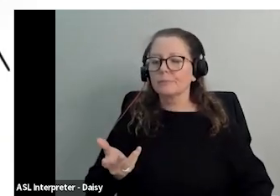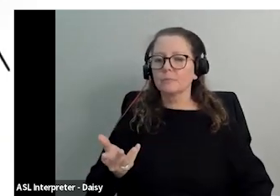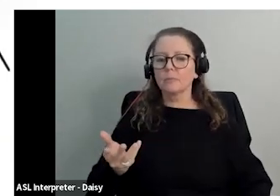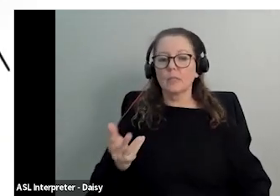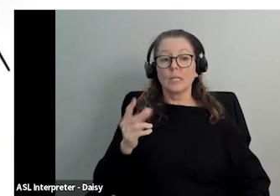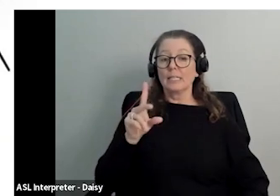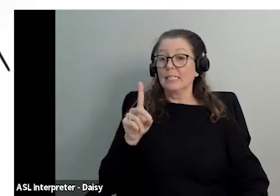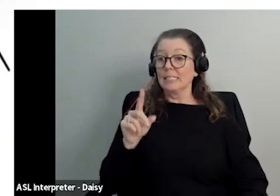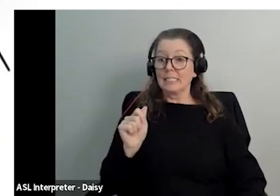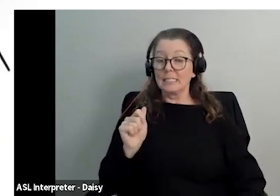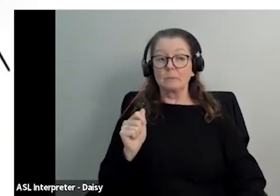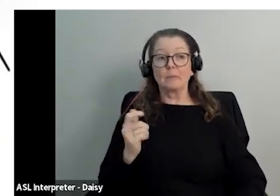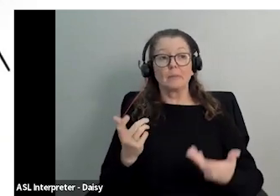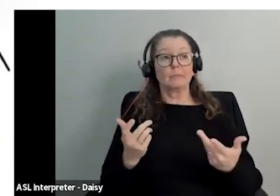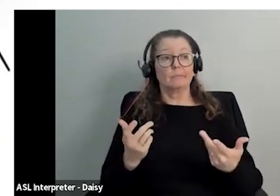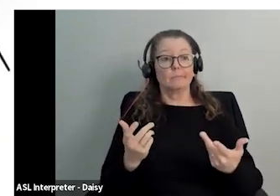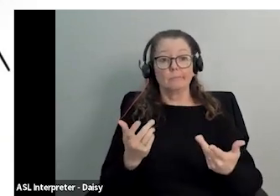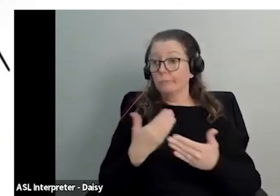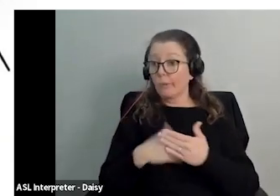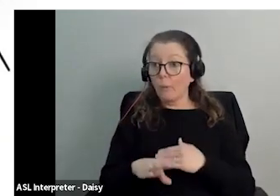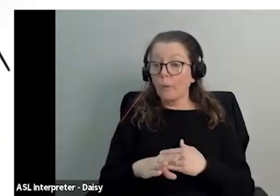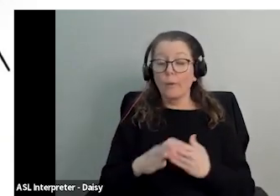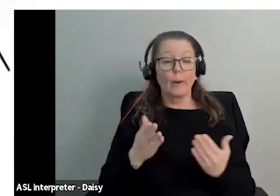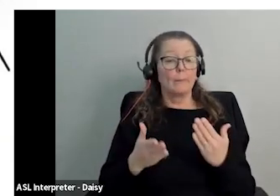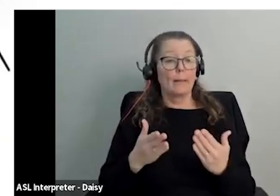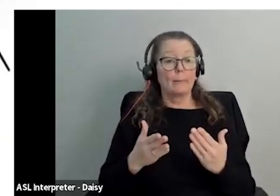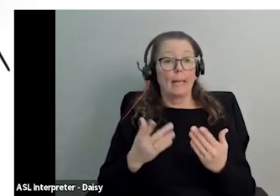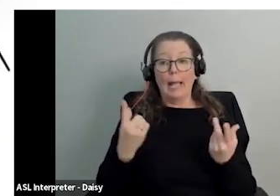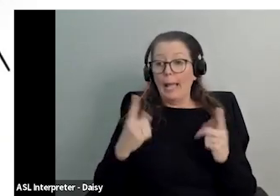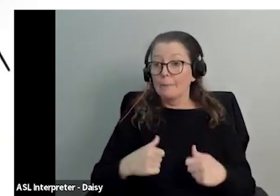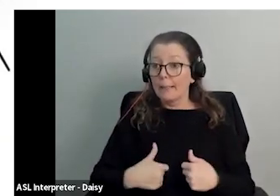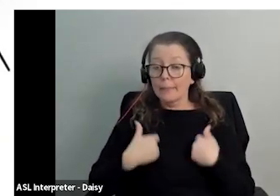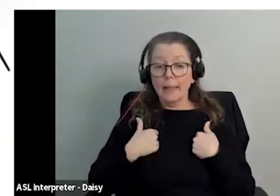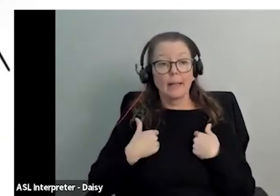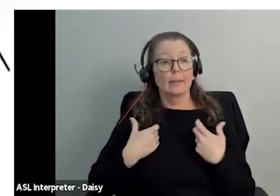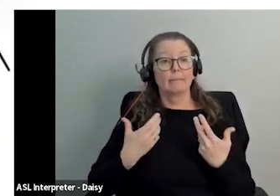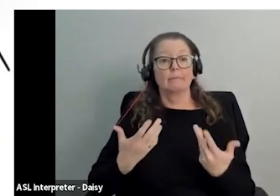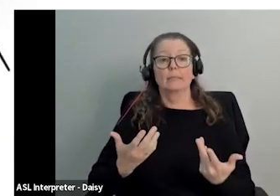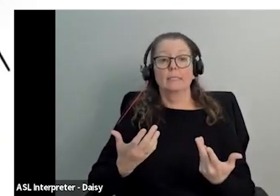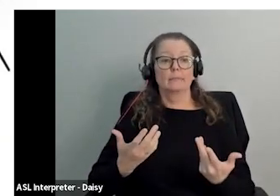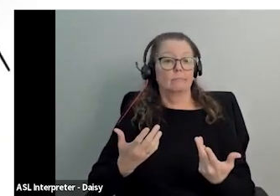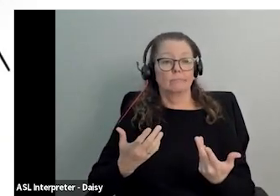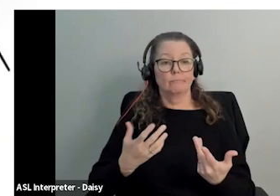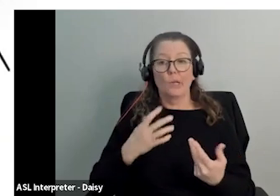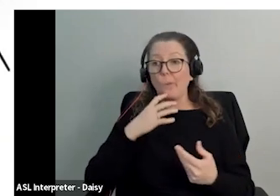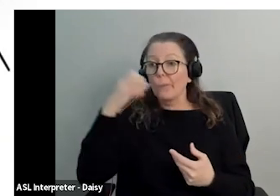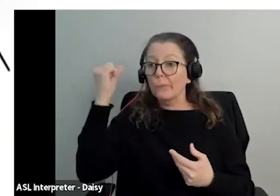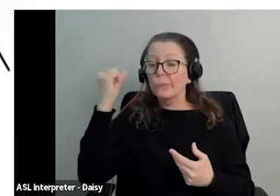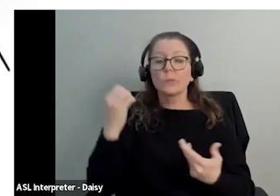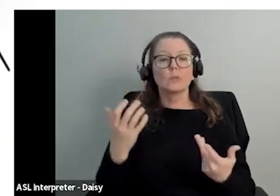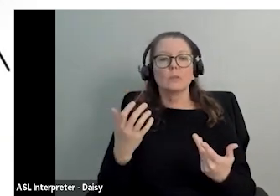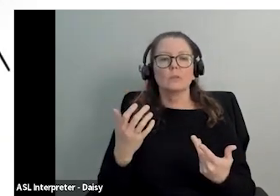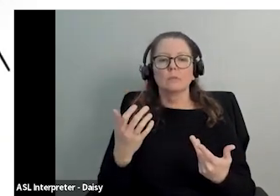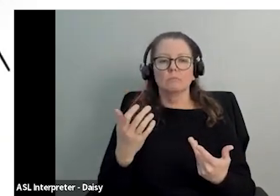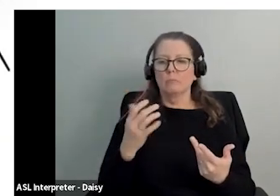Having a disability, whether you may have been born with it, or you had a life event, or were simply aging into it, it is the